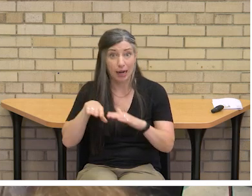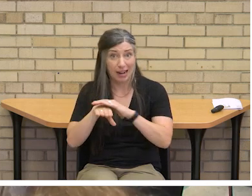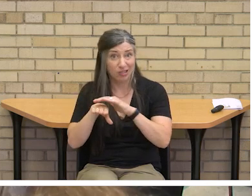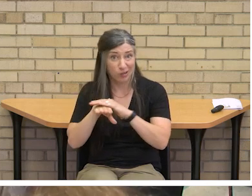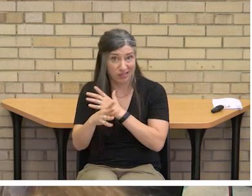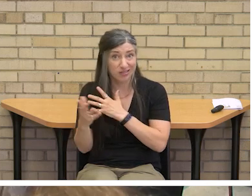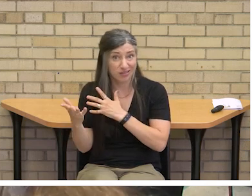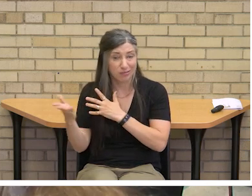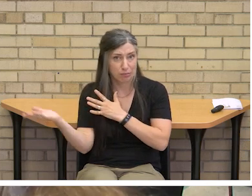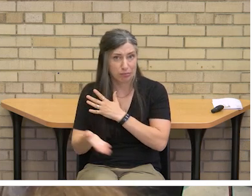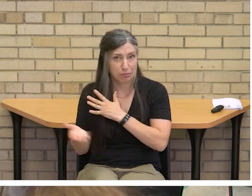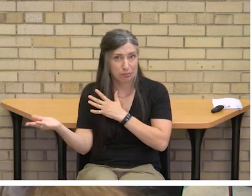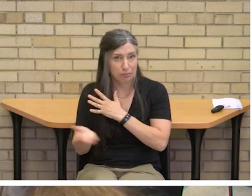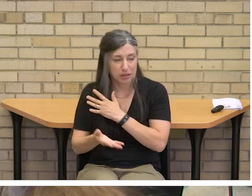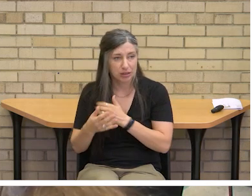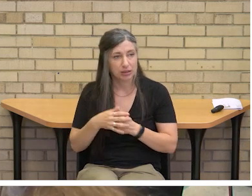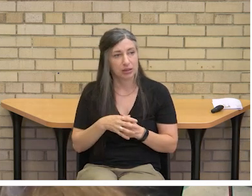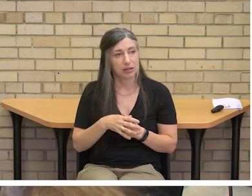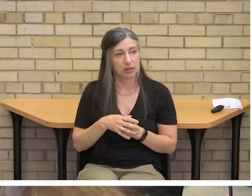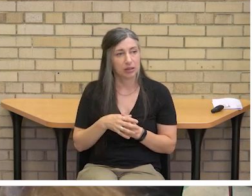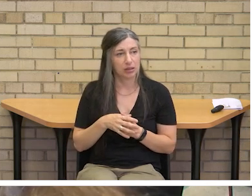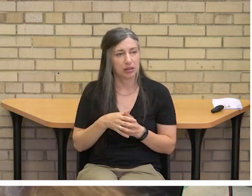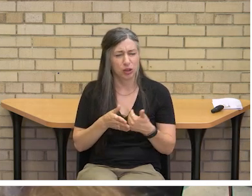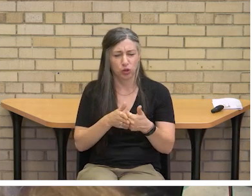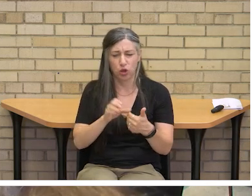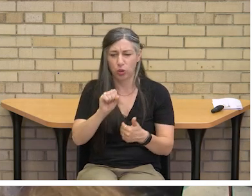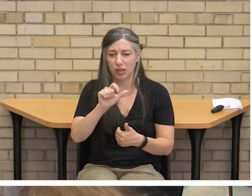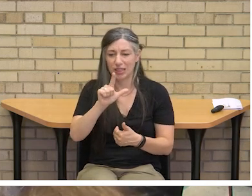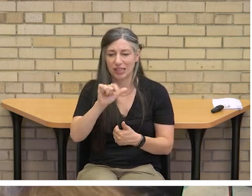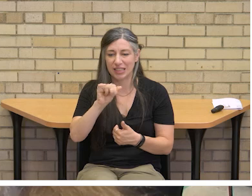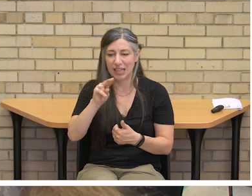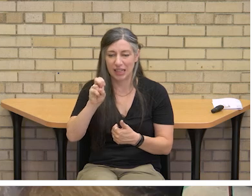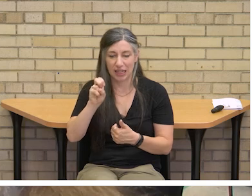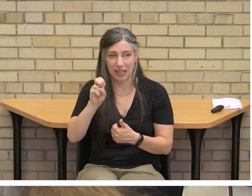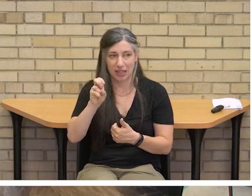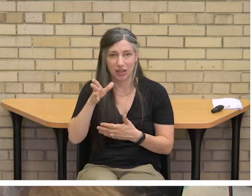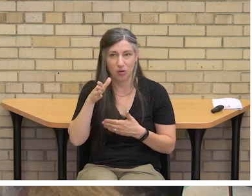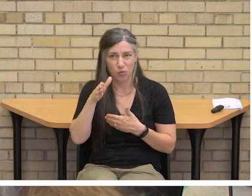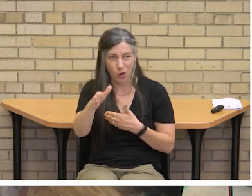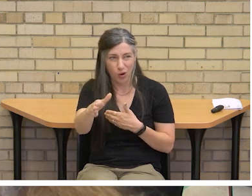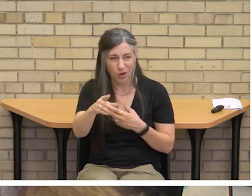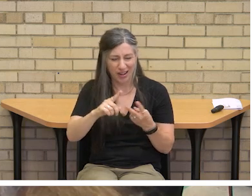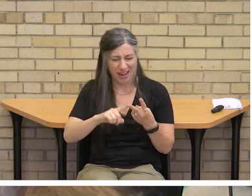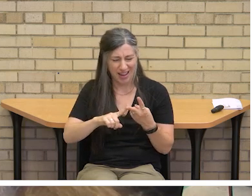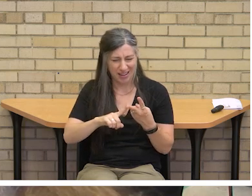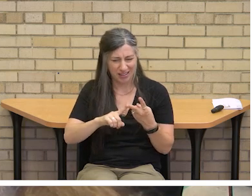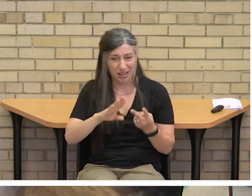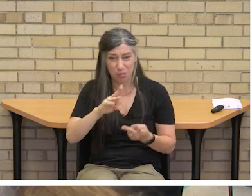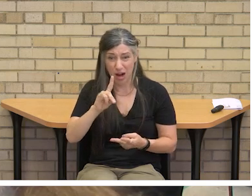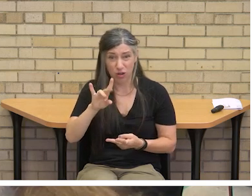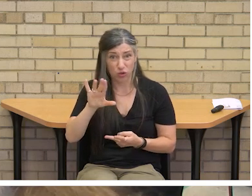guess, down there, off Saline, and I think it's Boundary,